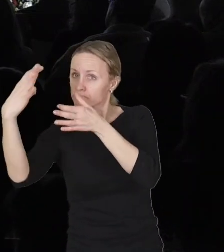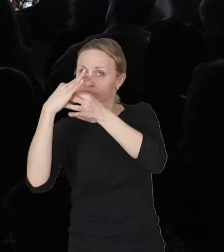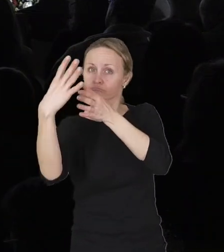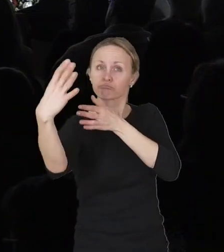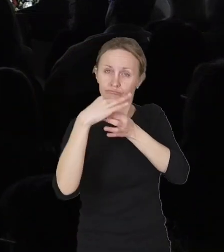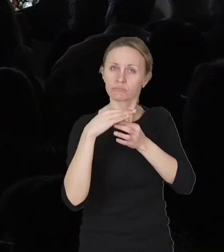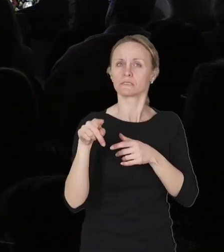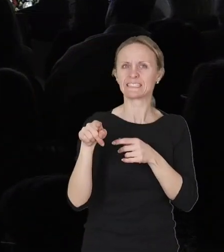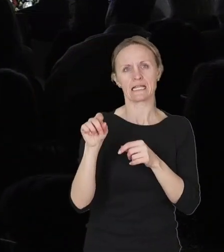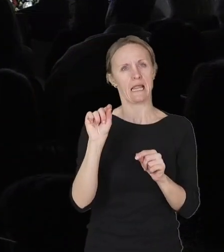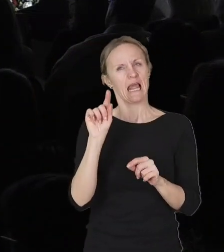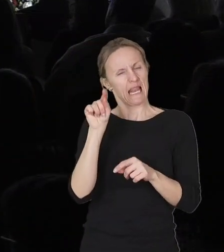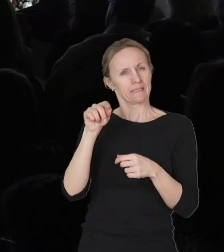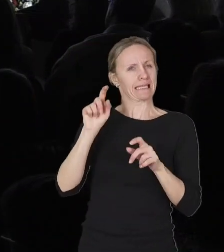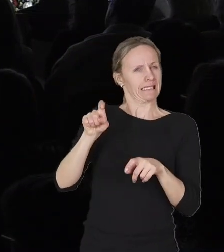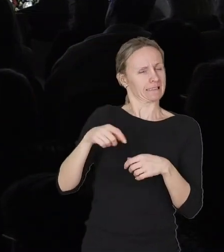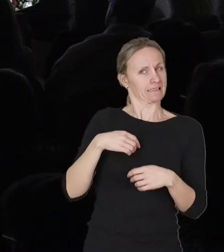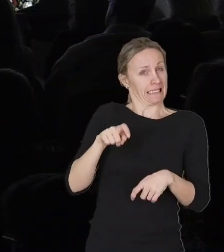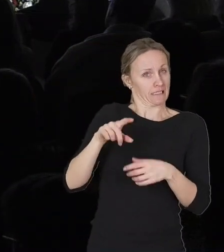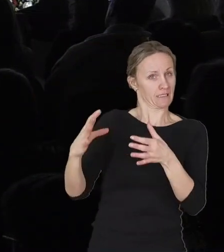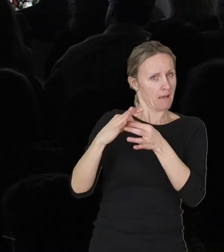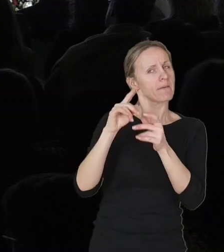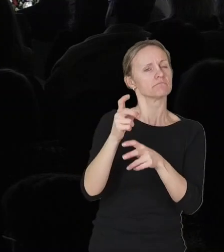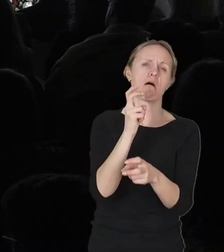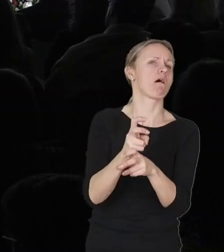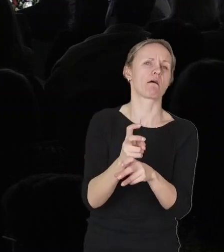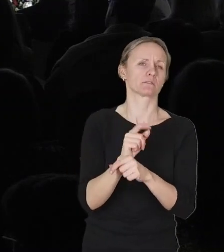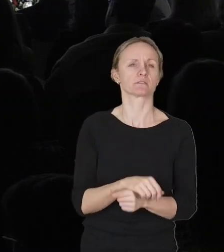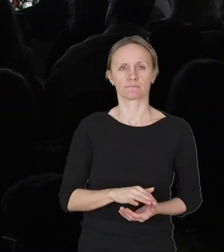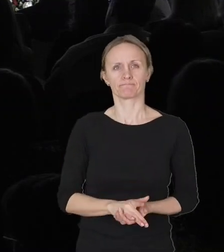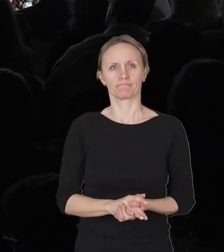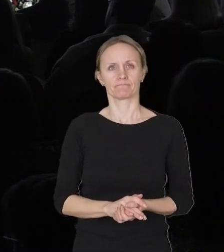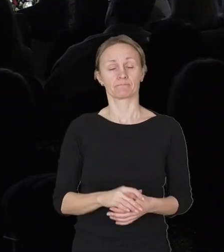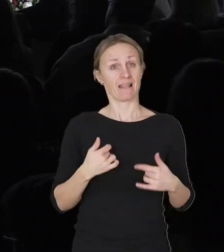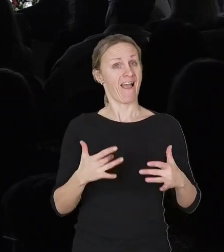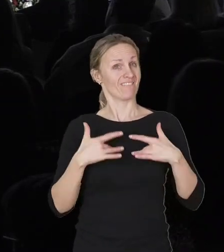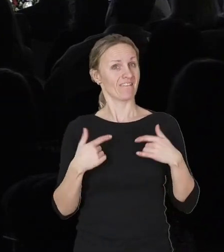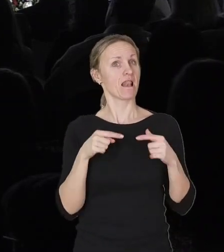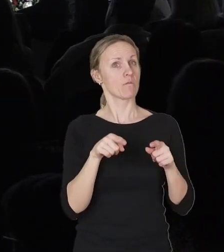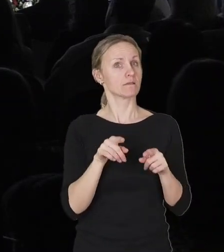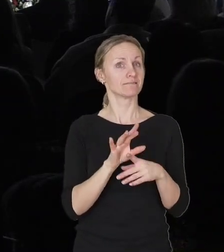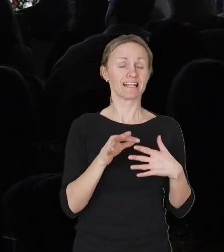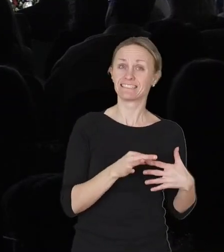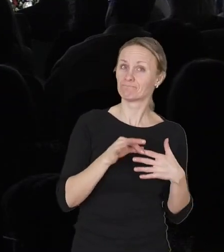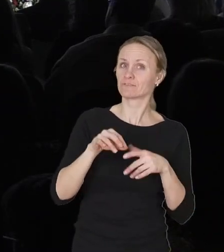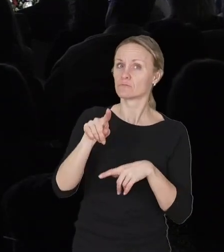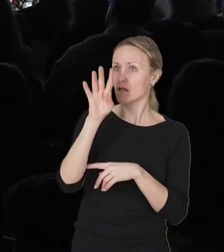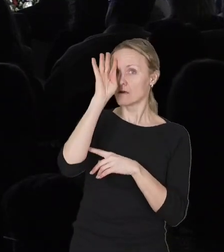the non-knowledgeable people, it's again a kind of Commission aberration, even more difficult